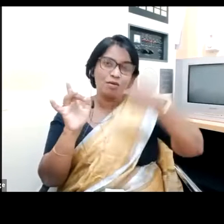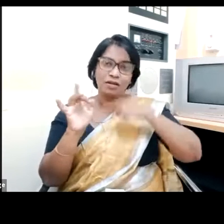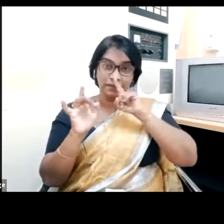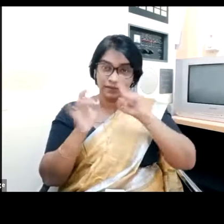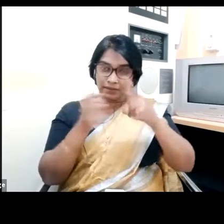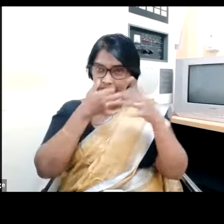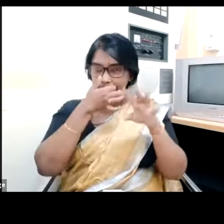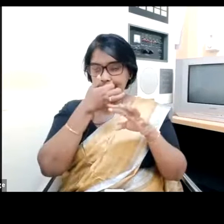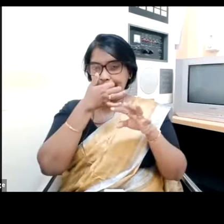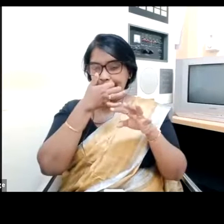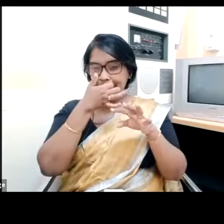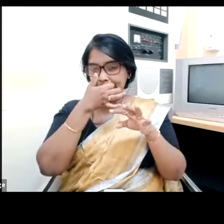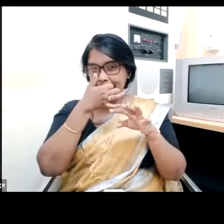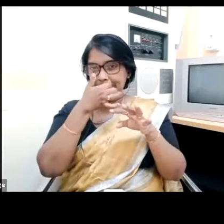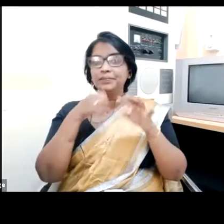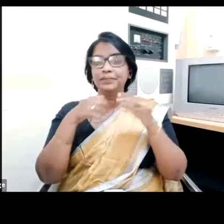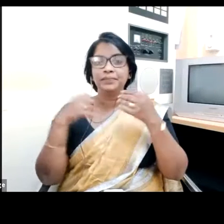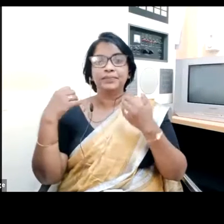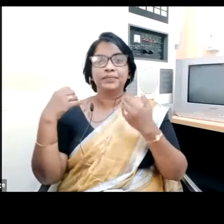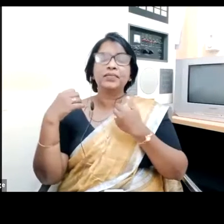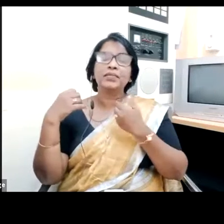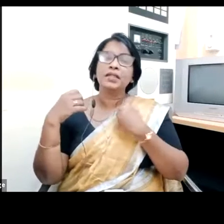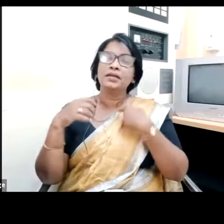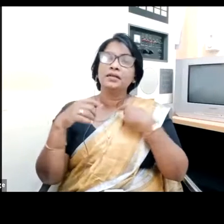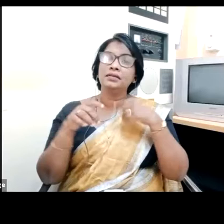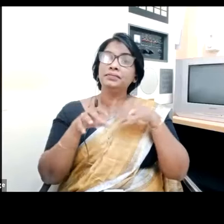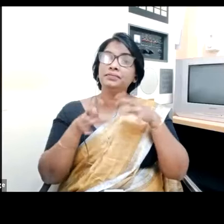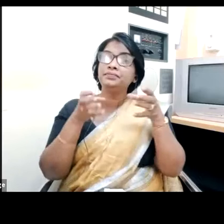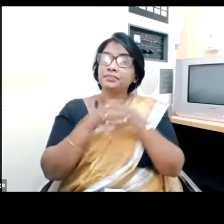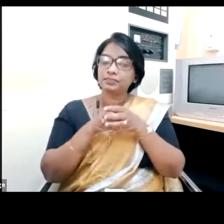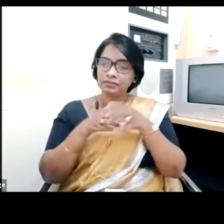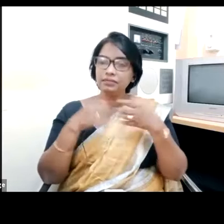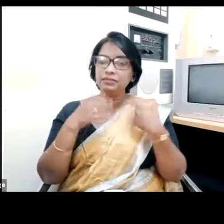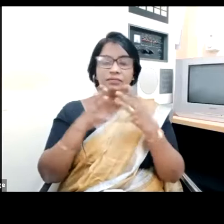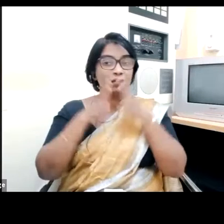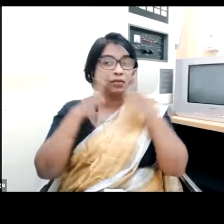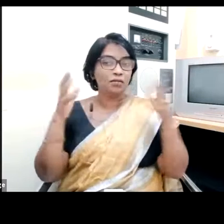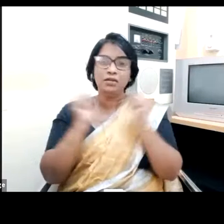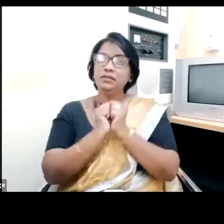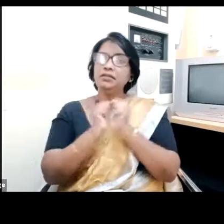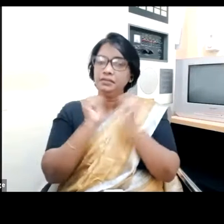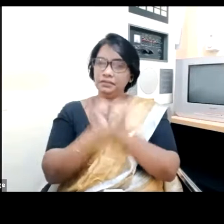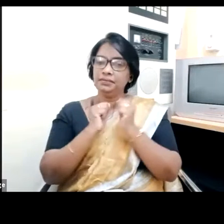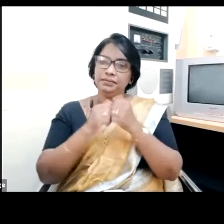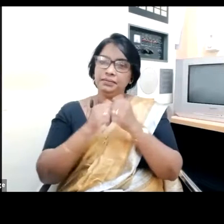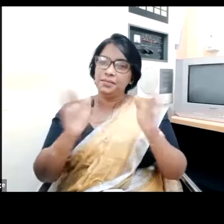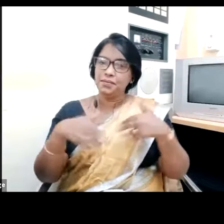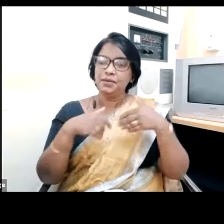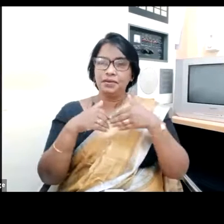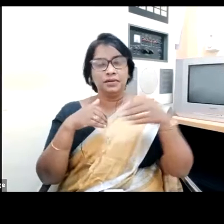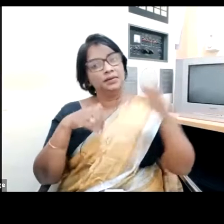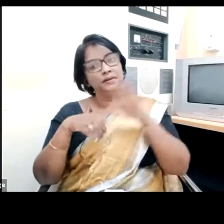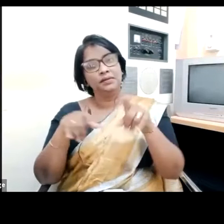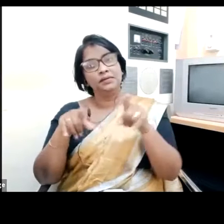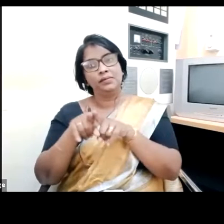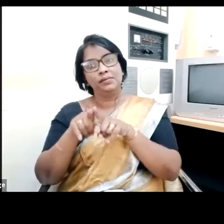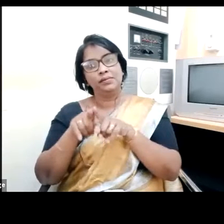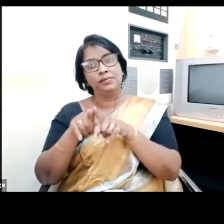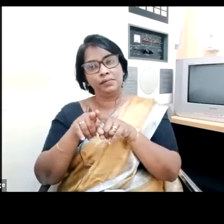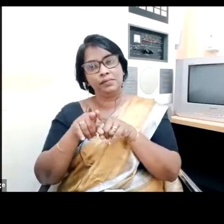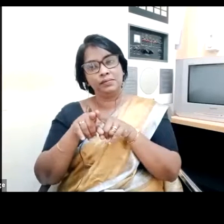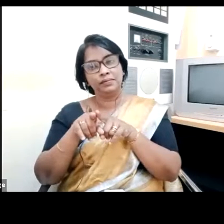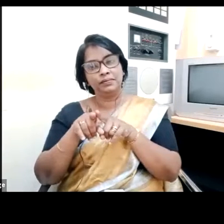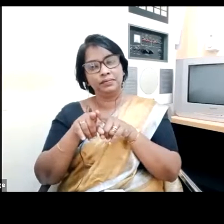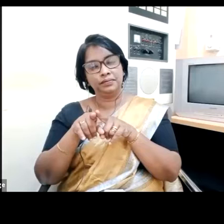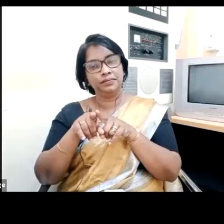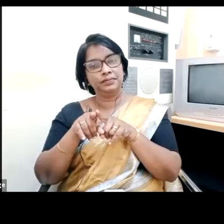Global Compact. Our organization is the world's largest corporate sustainability initiative and has more than 13,000 companies and 3,000